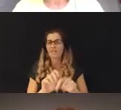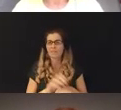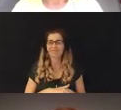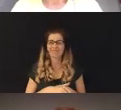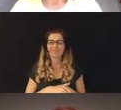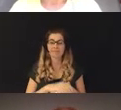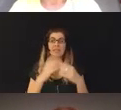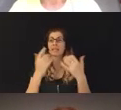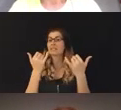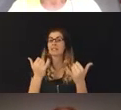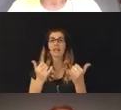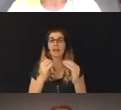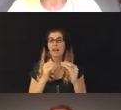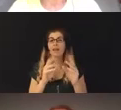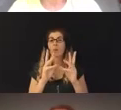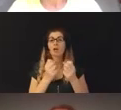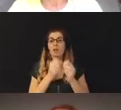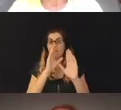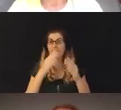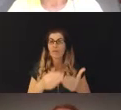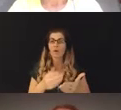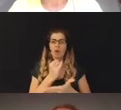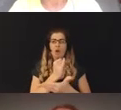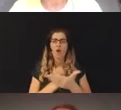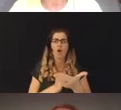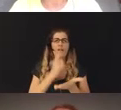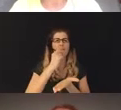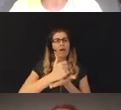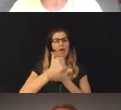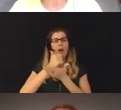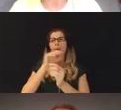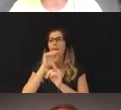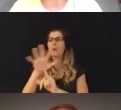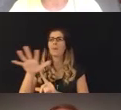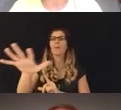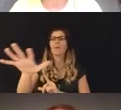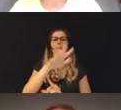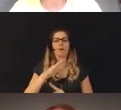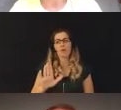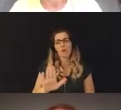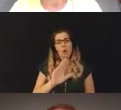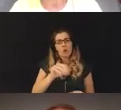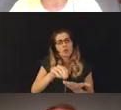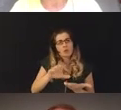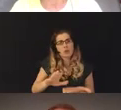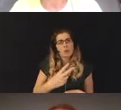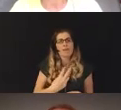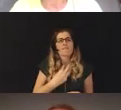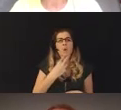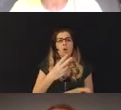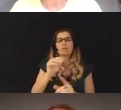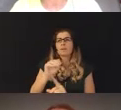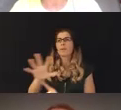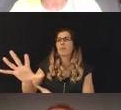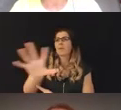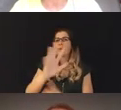Today's workshop is called Art as Microphone: Empowering Student Voices Through Transformative Art Education,